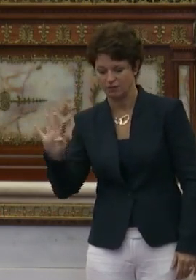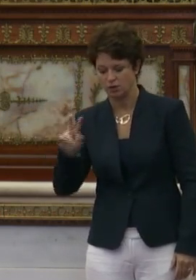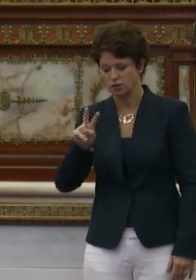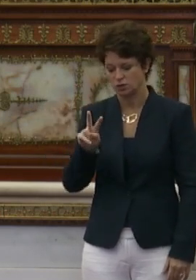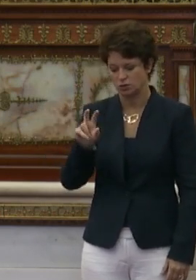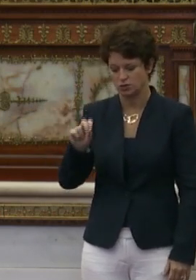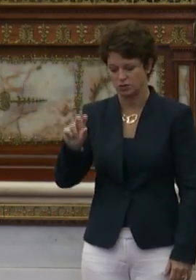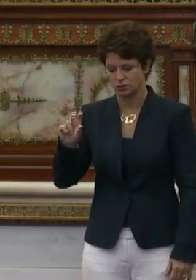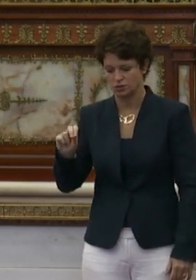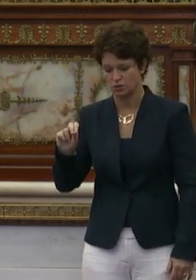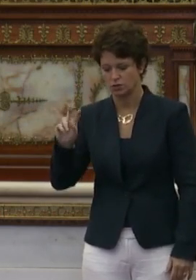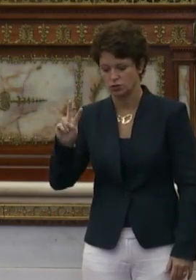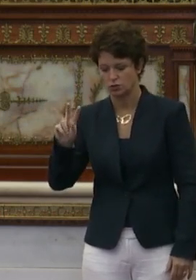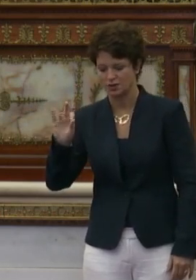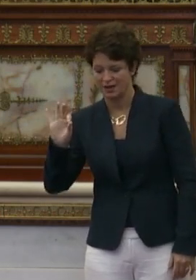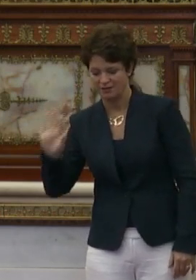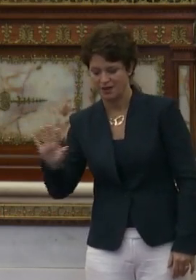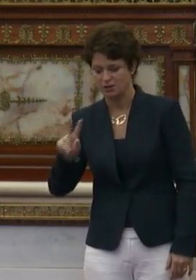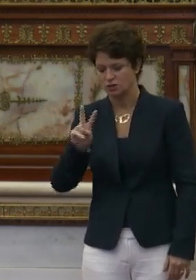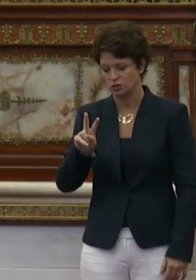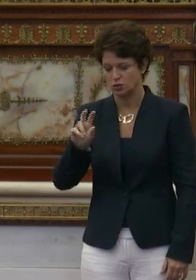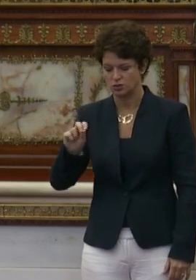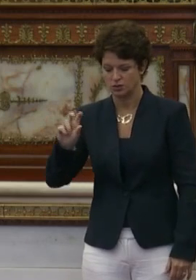200294, 200295,